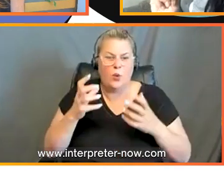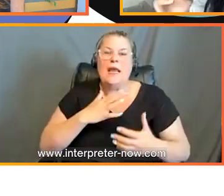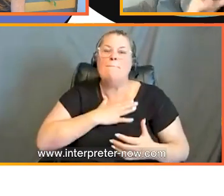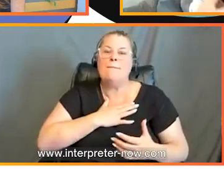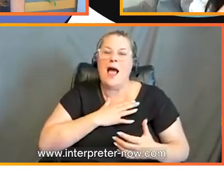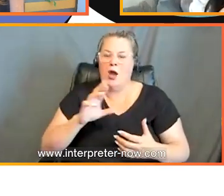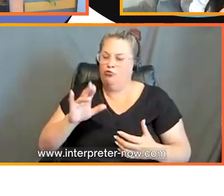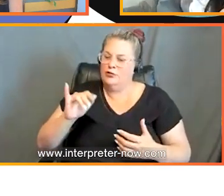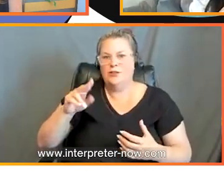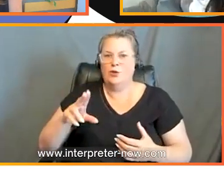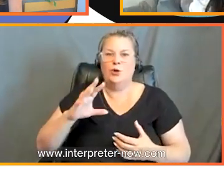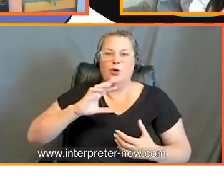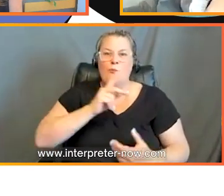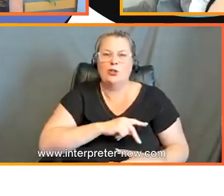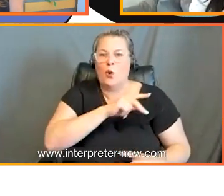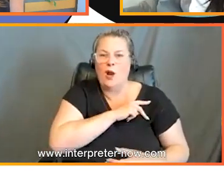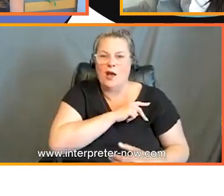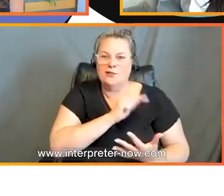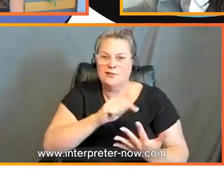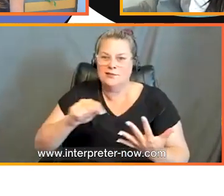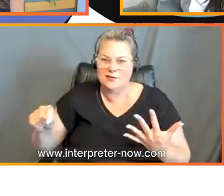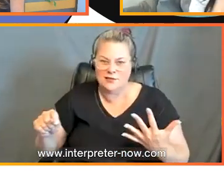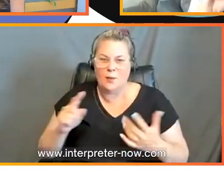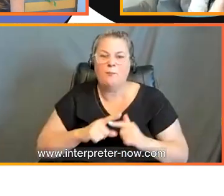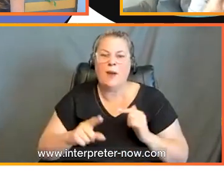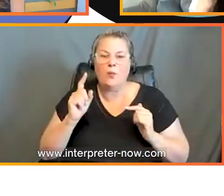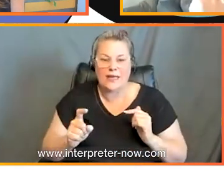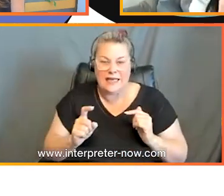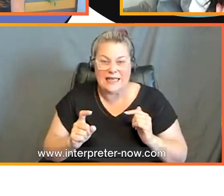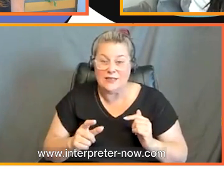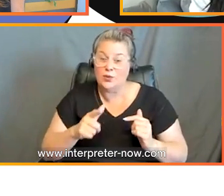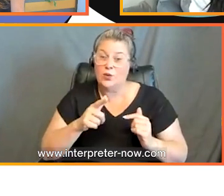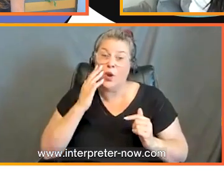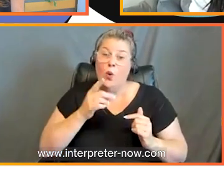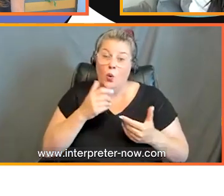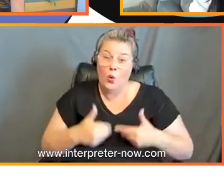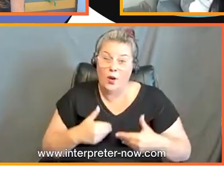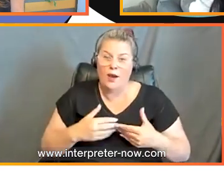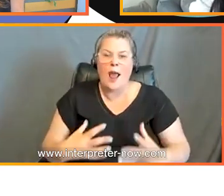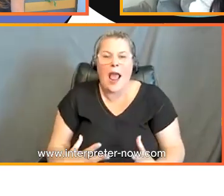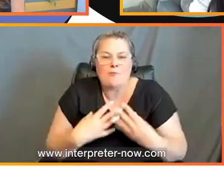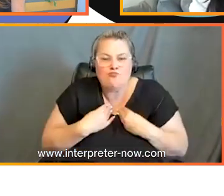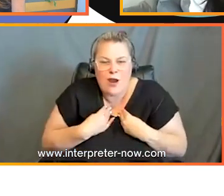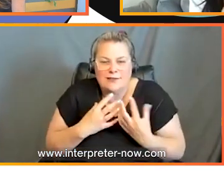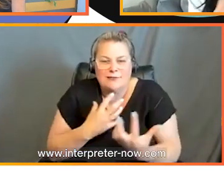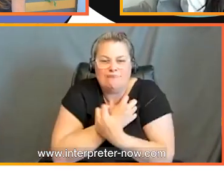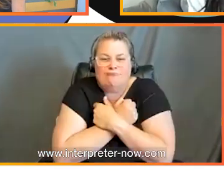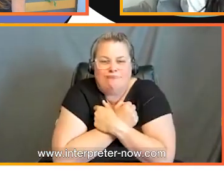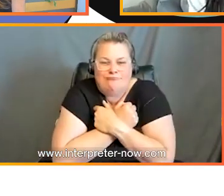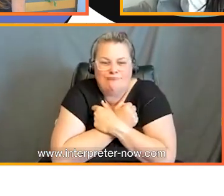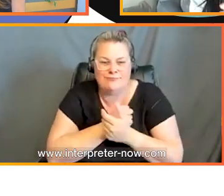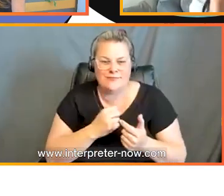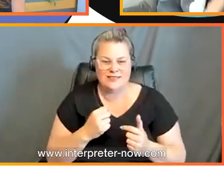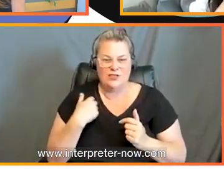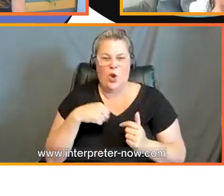personas. But if we're going to live authentically, we need to know who we are. We need to embrace who we are. When I say embrace, a lot of us know who we